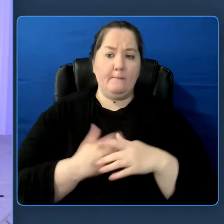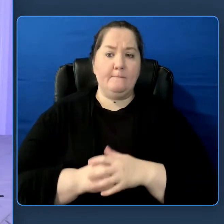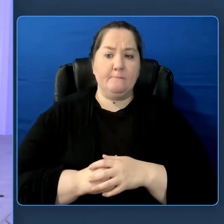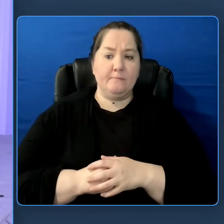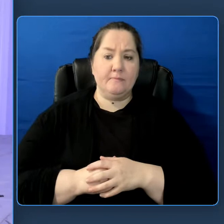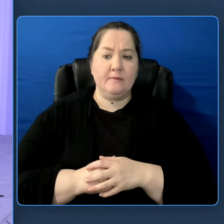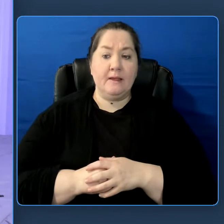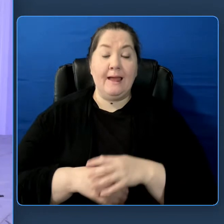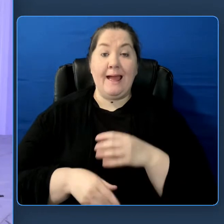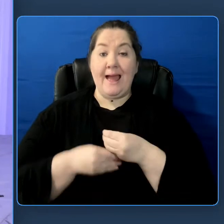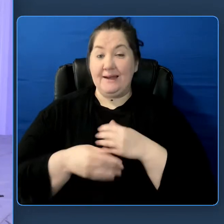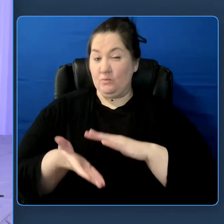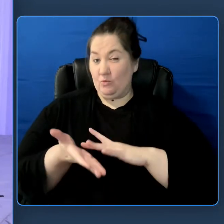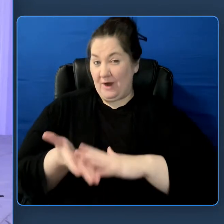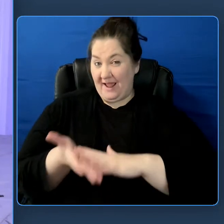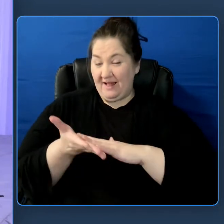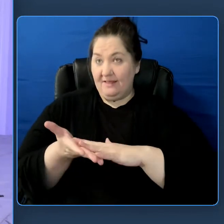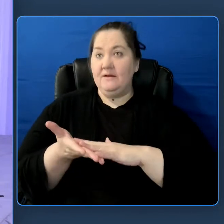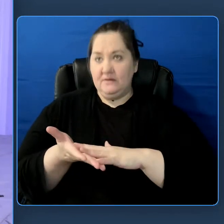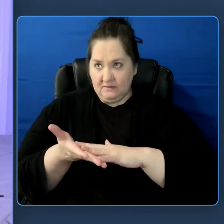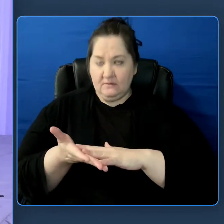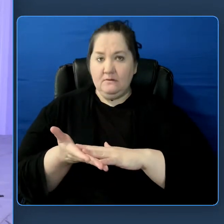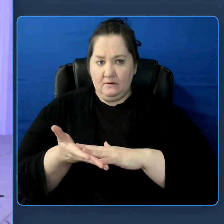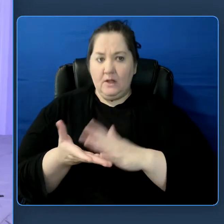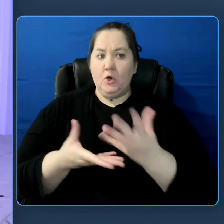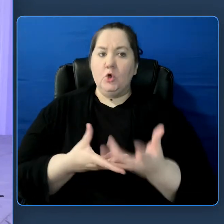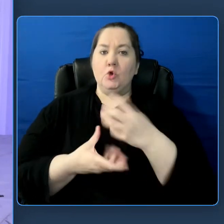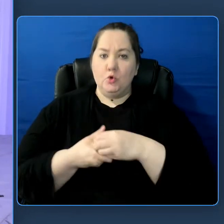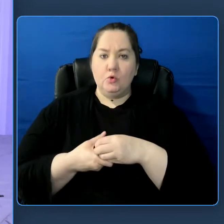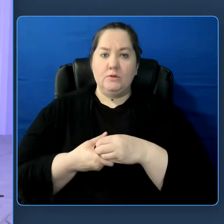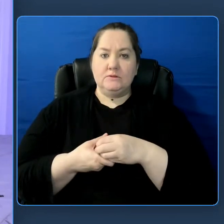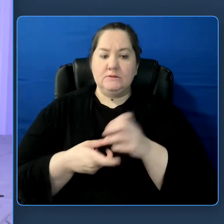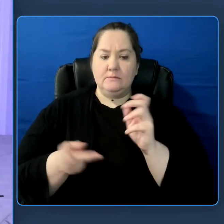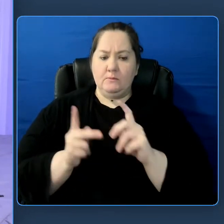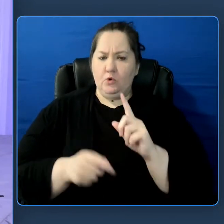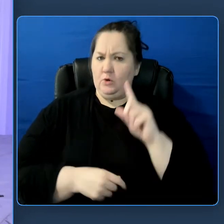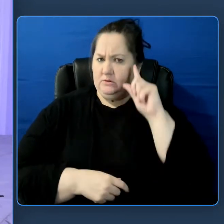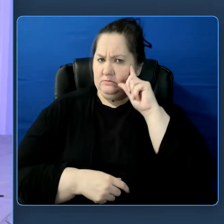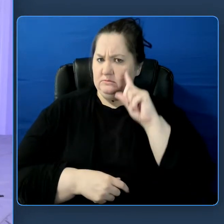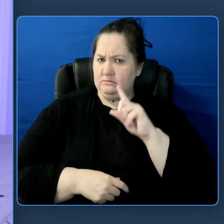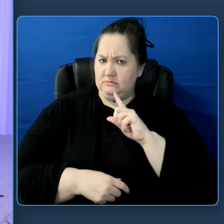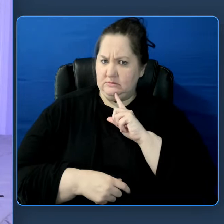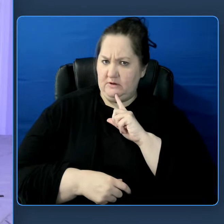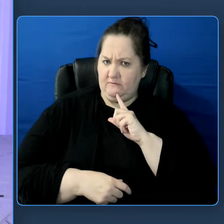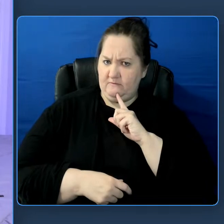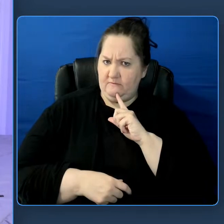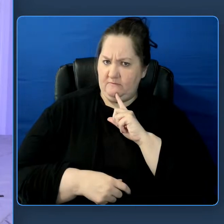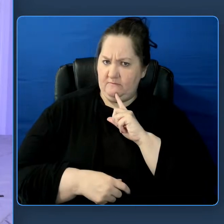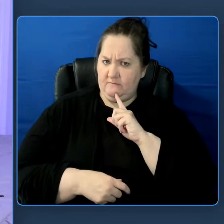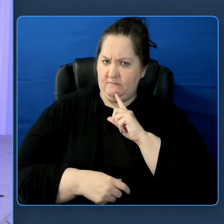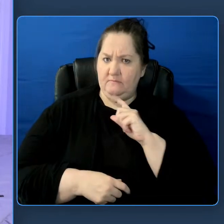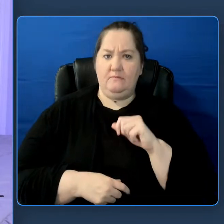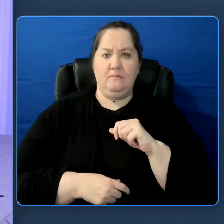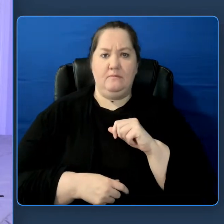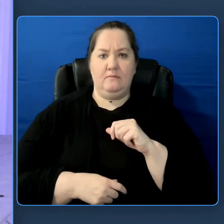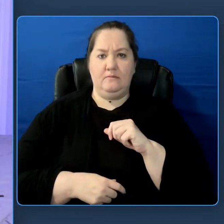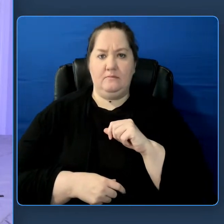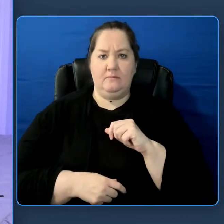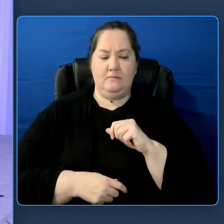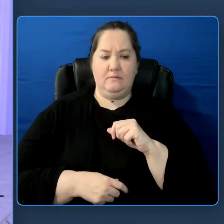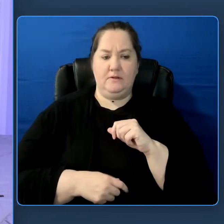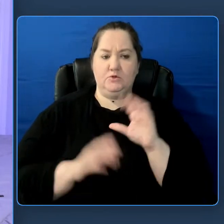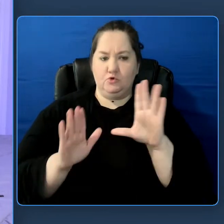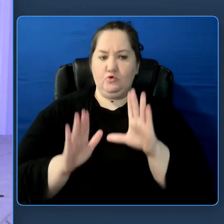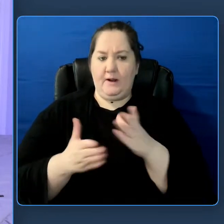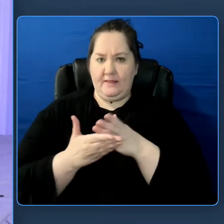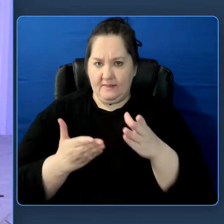With adding the Braille component to it, it includes people that are deaf, and that's definitely a great thing